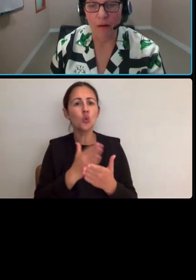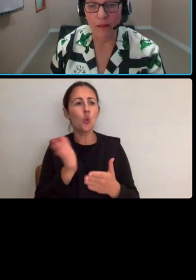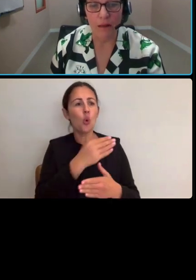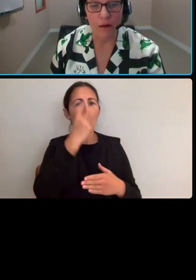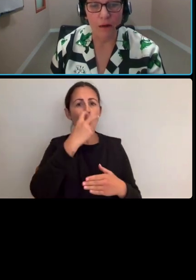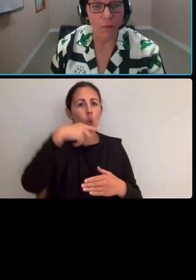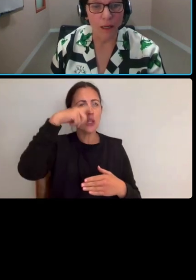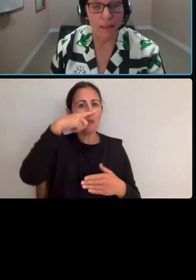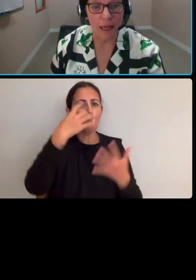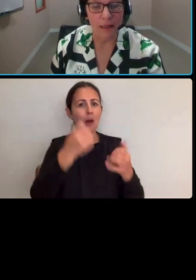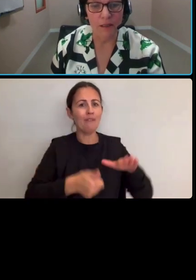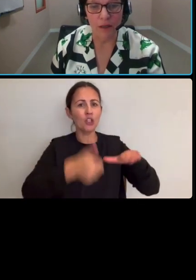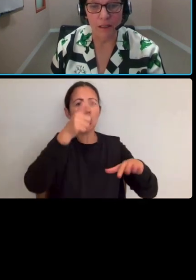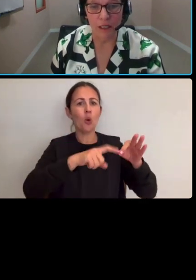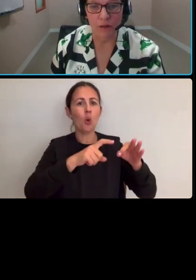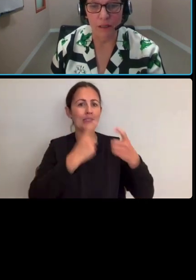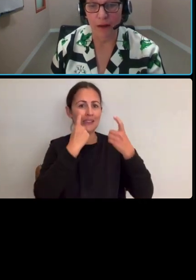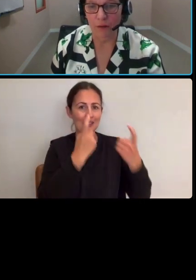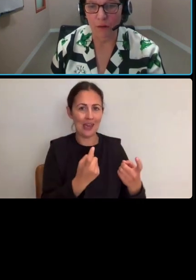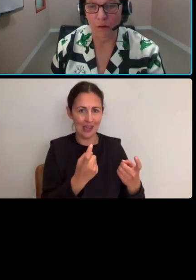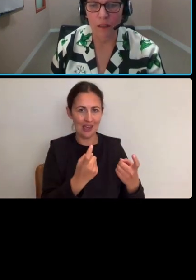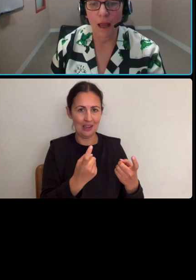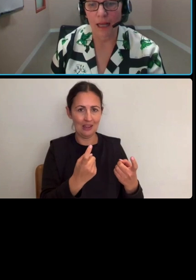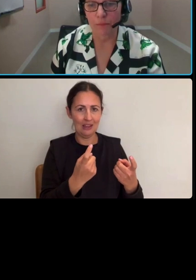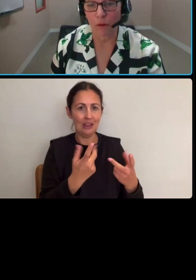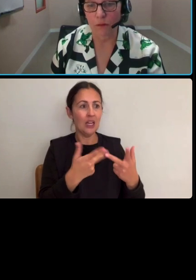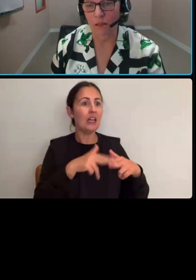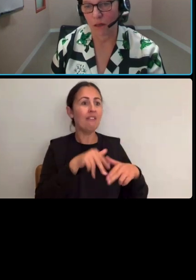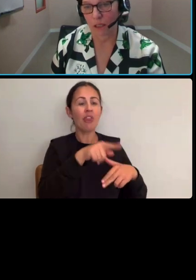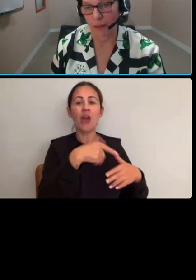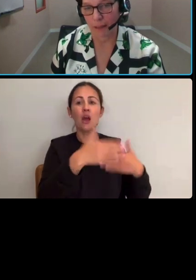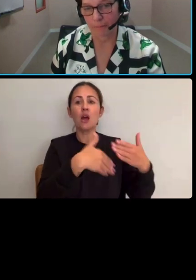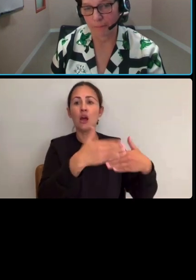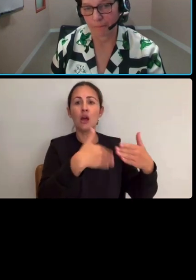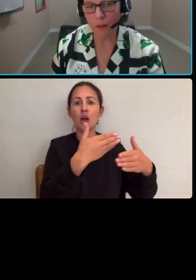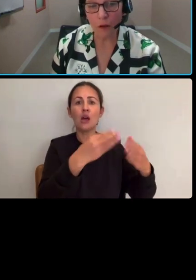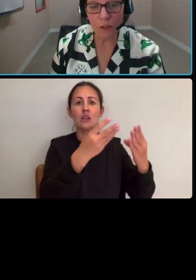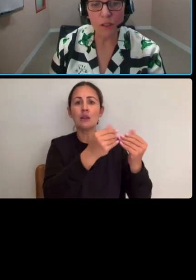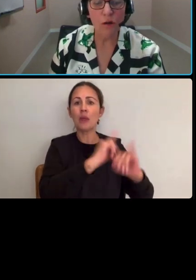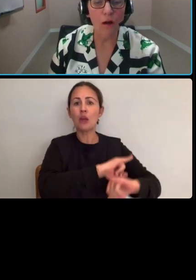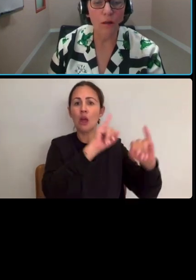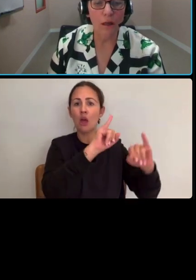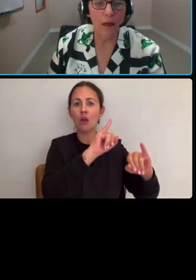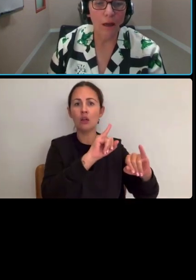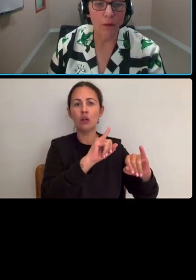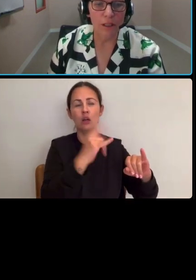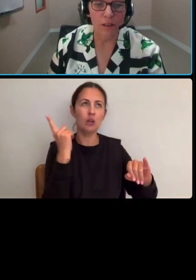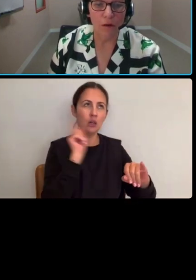outset, rather than only working together to fix issues after the horse has bolted, so to speak, which is